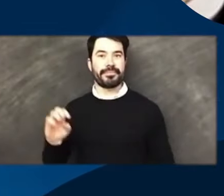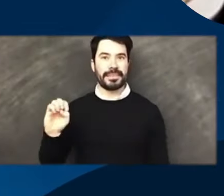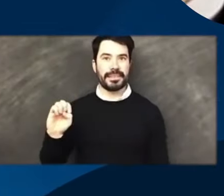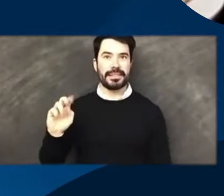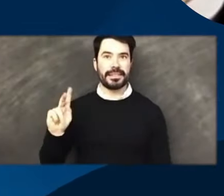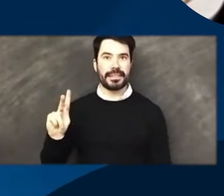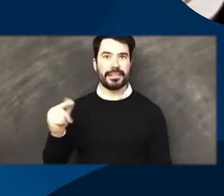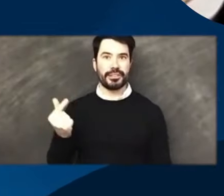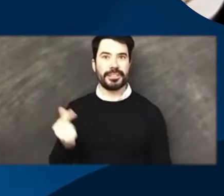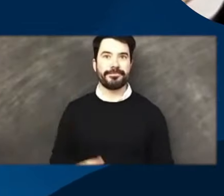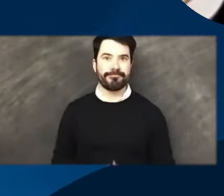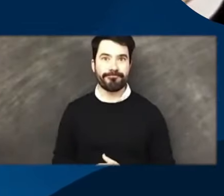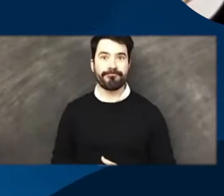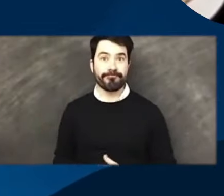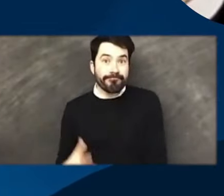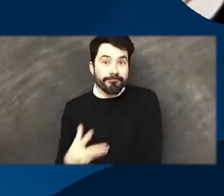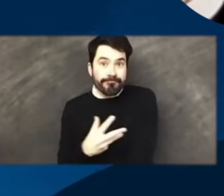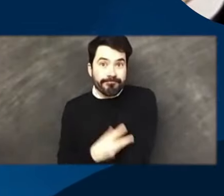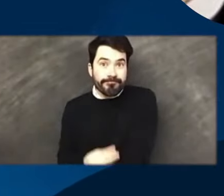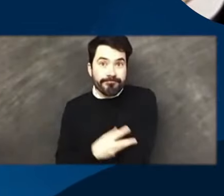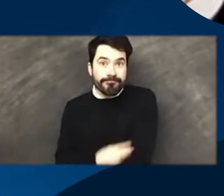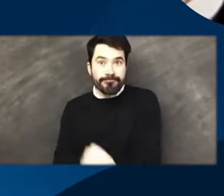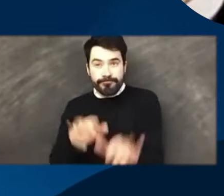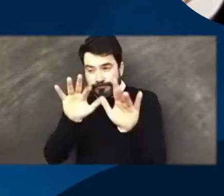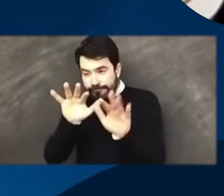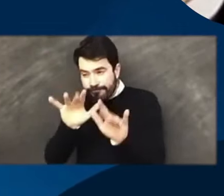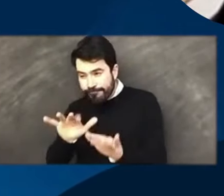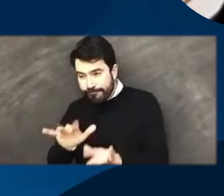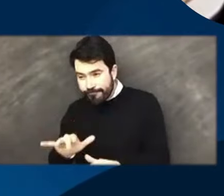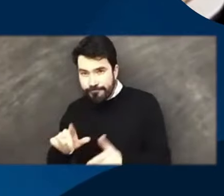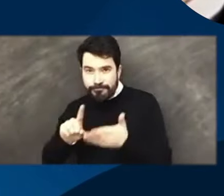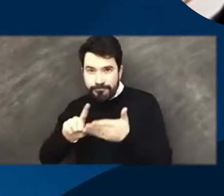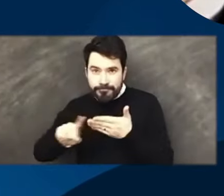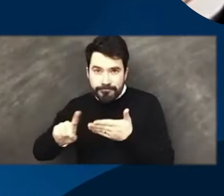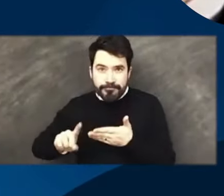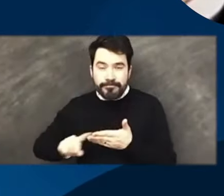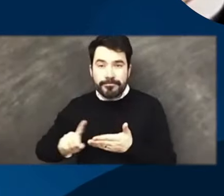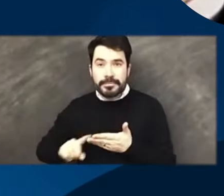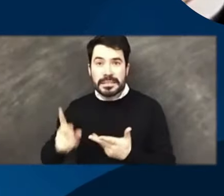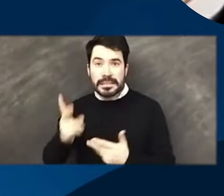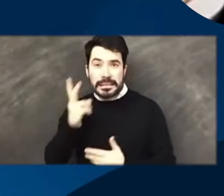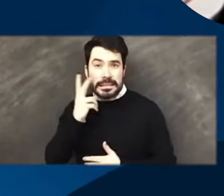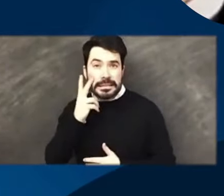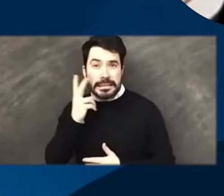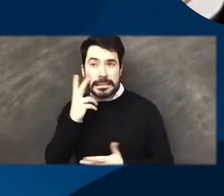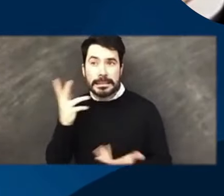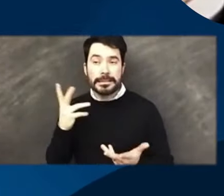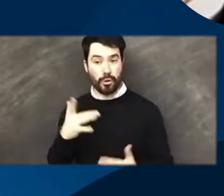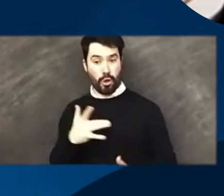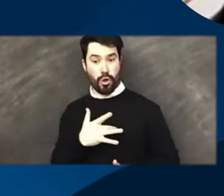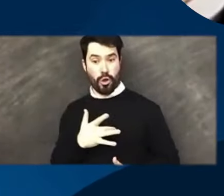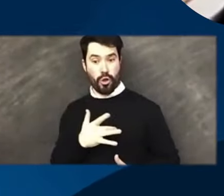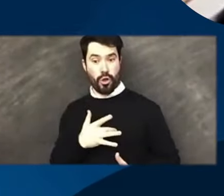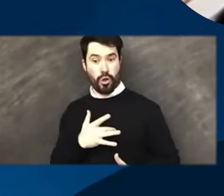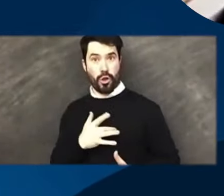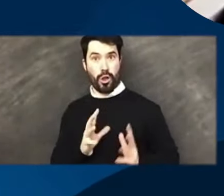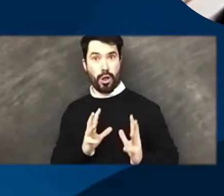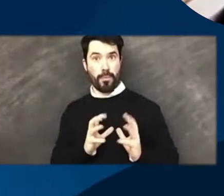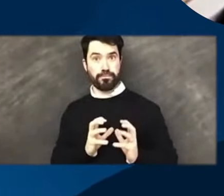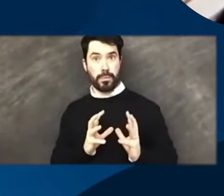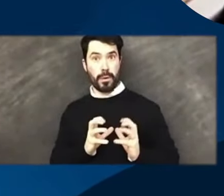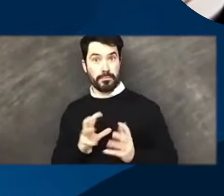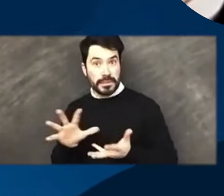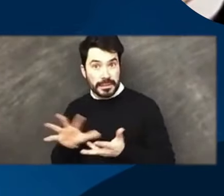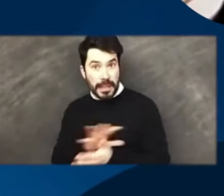a look at some blood markers to look to see if there's evidence of injury to the heart muscle. So in the end,